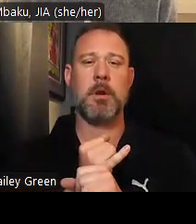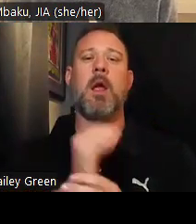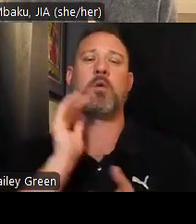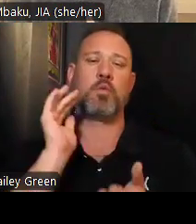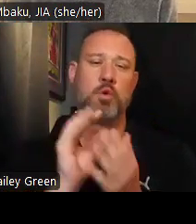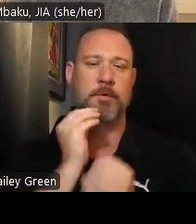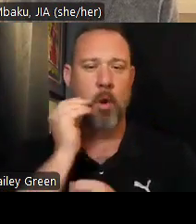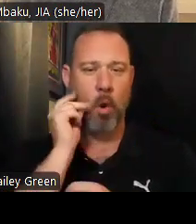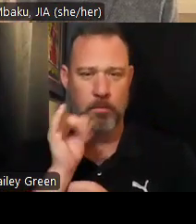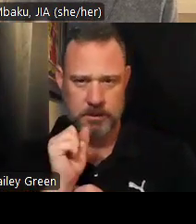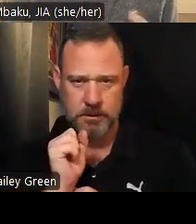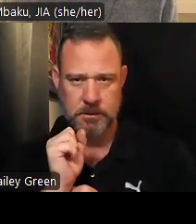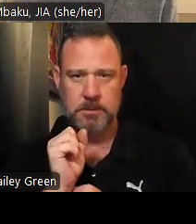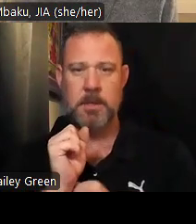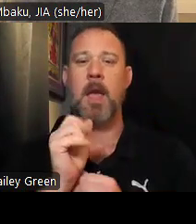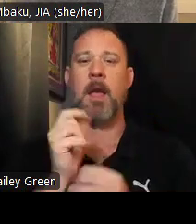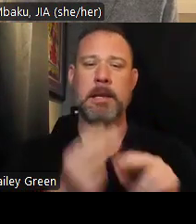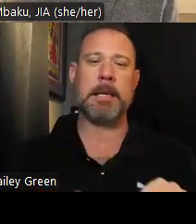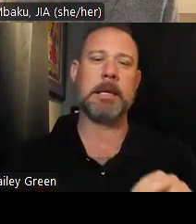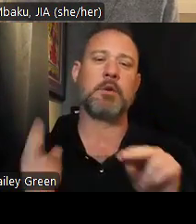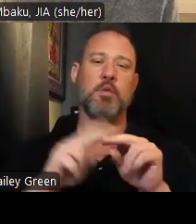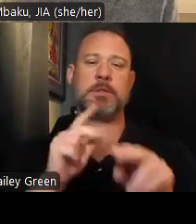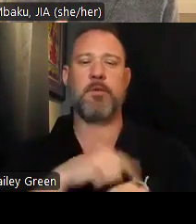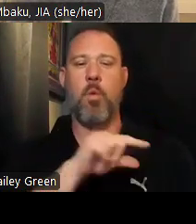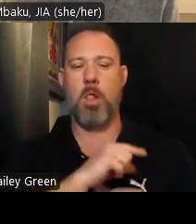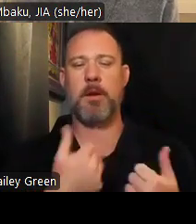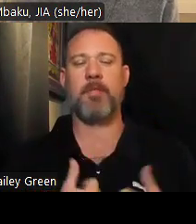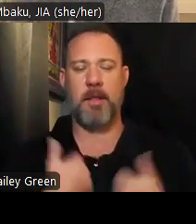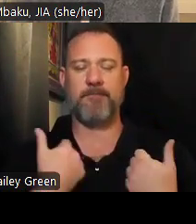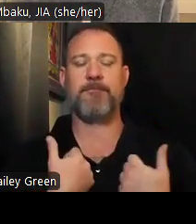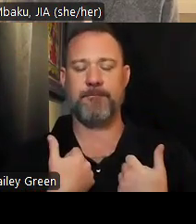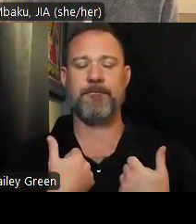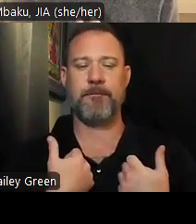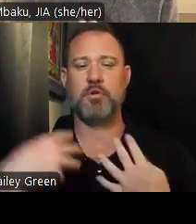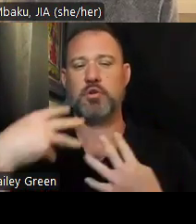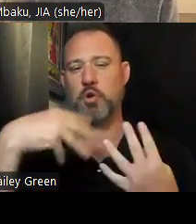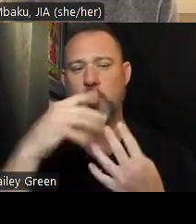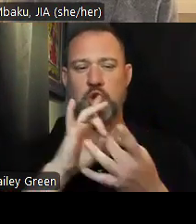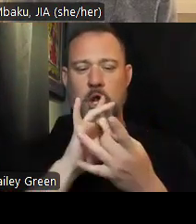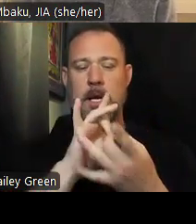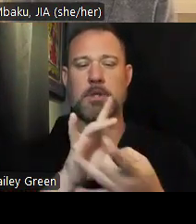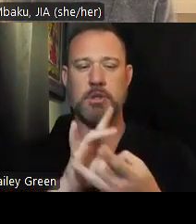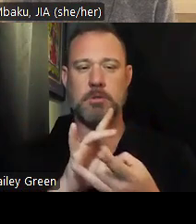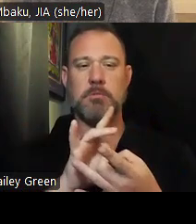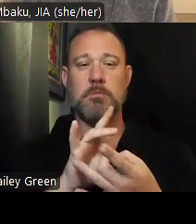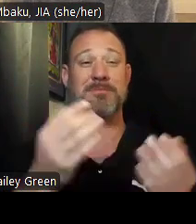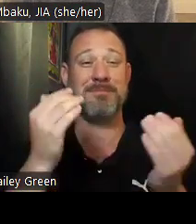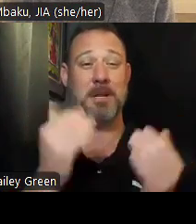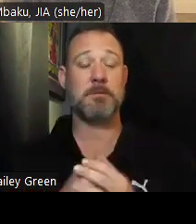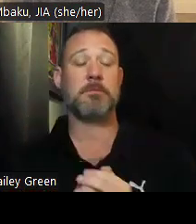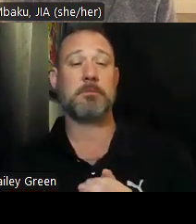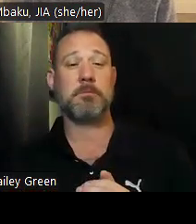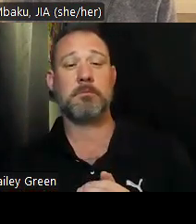of homelessness, and then the increasing of quality of life and social connection. Next slide.